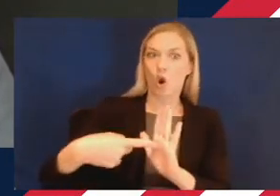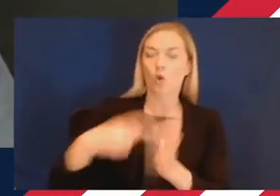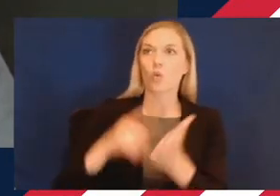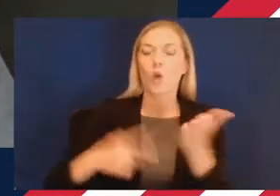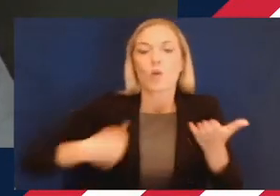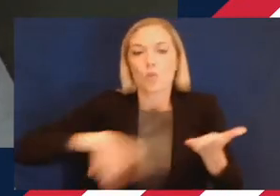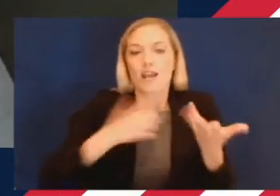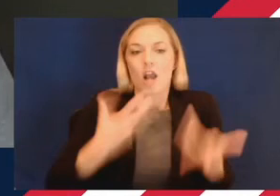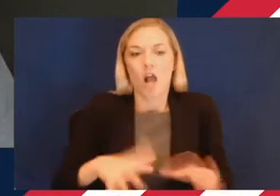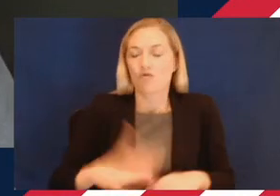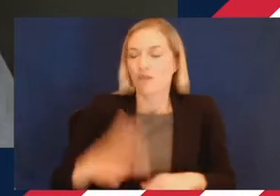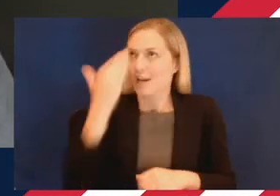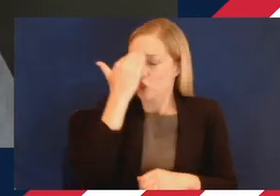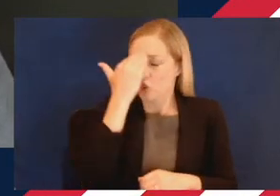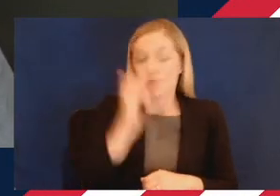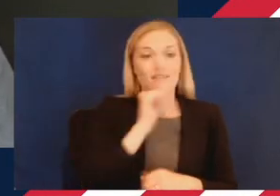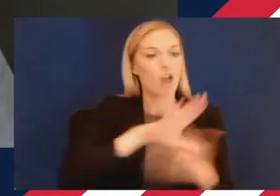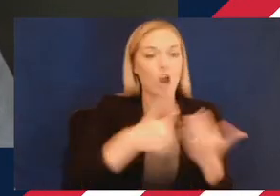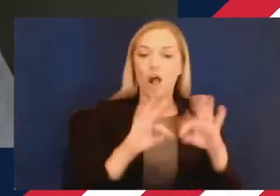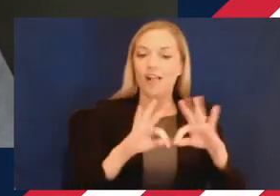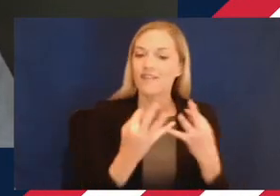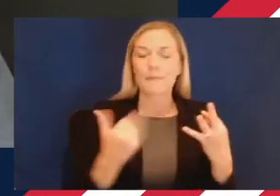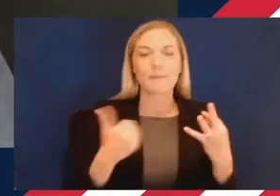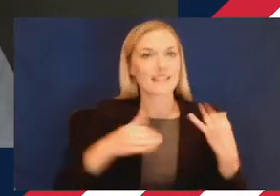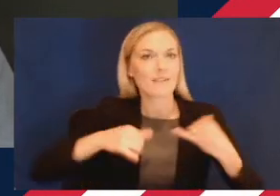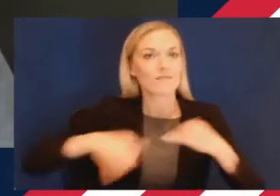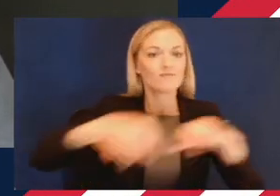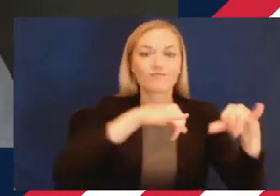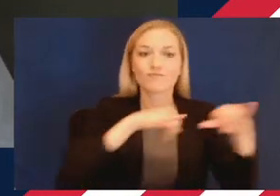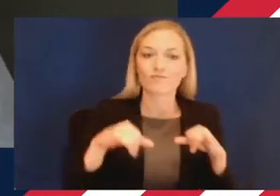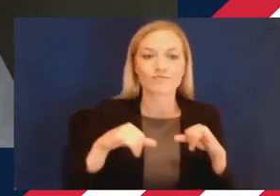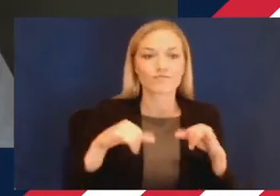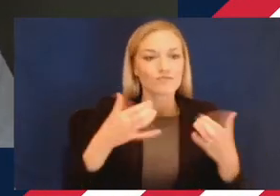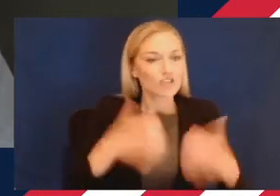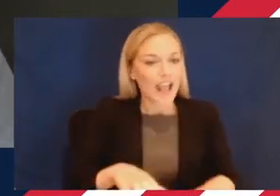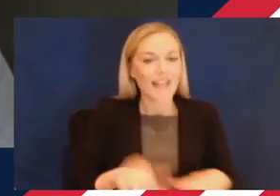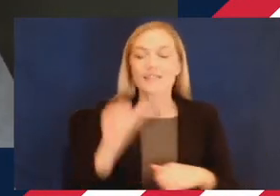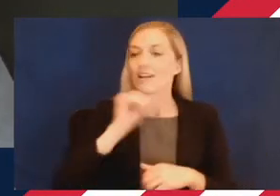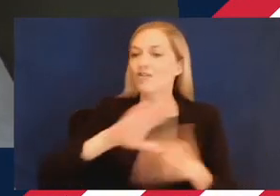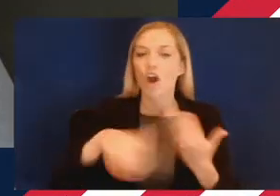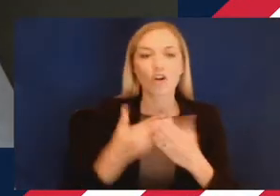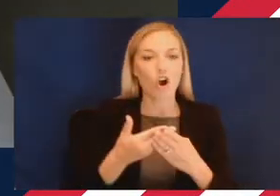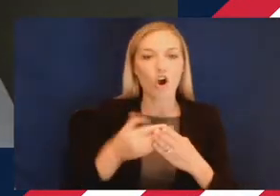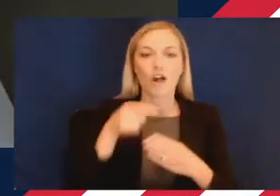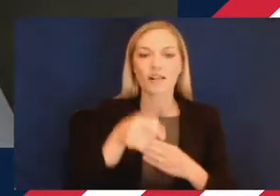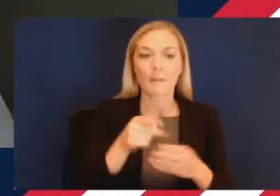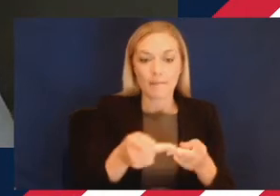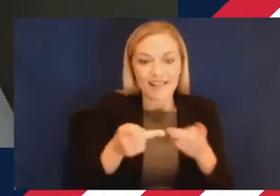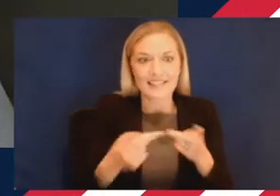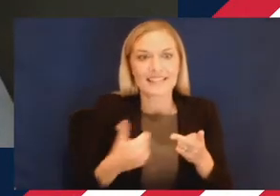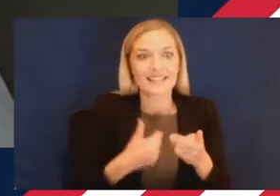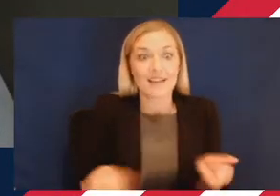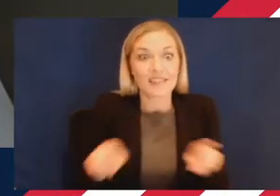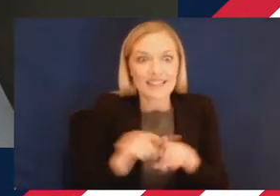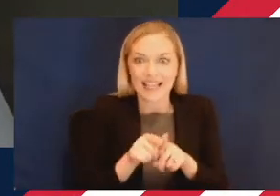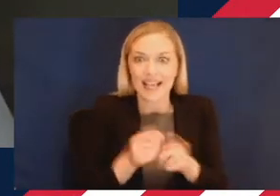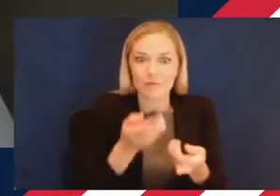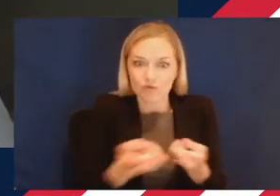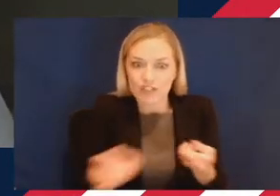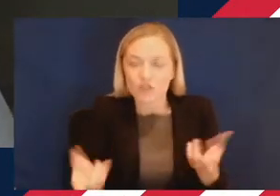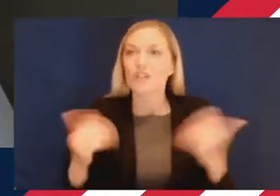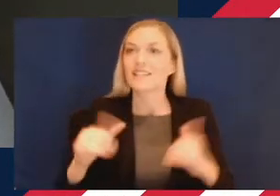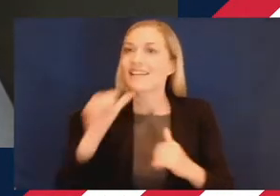have the same fair shot, not all neighborhoods have the same amenities, and not all public schools or college campuses have access to the